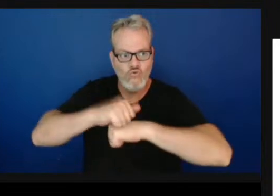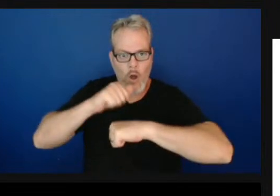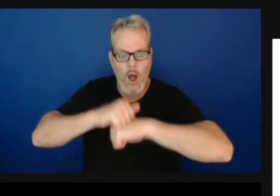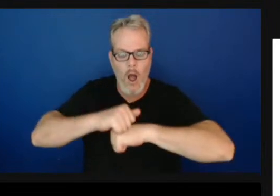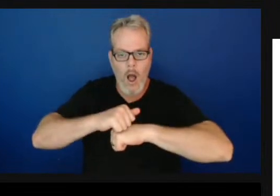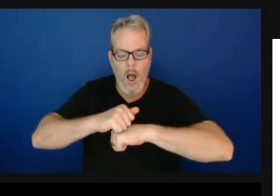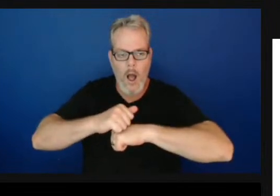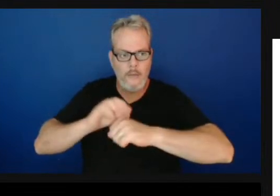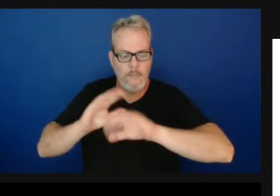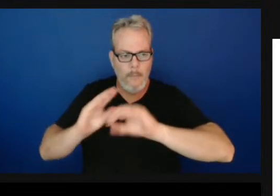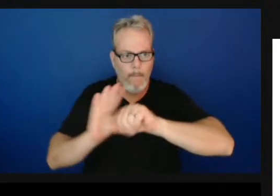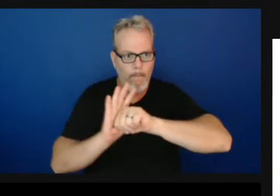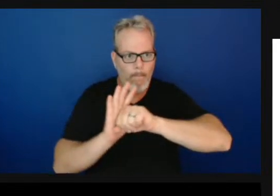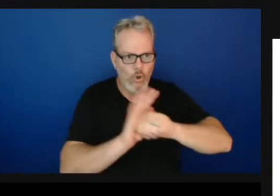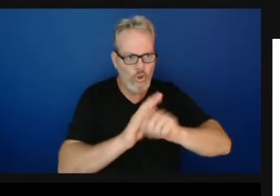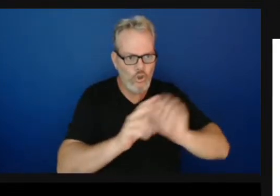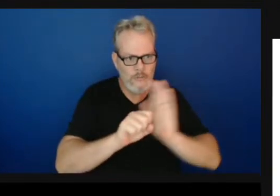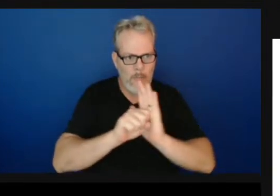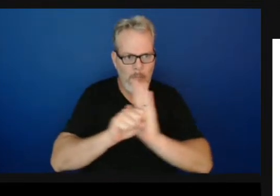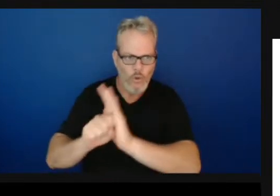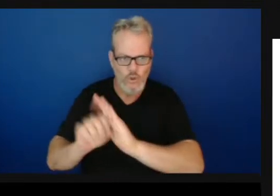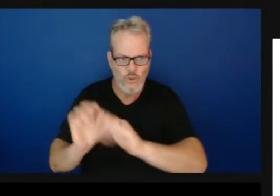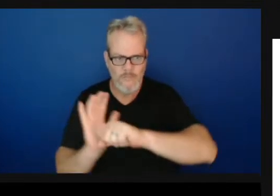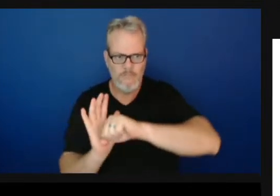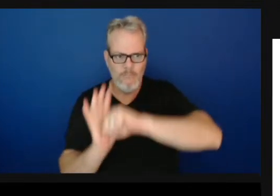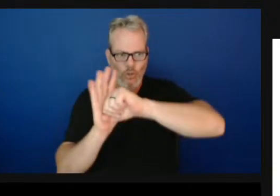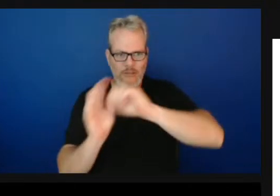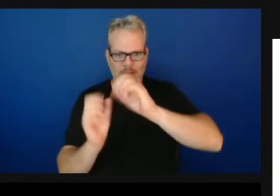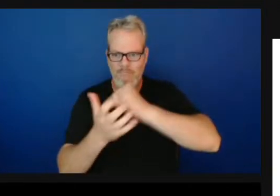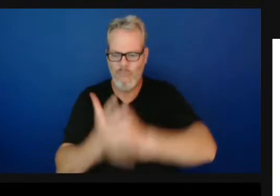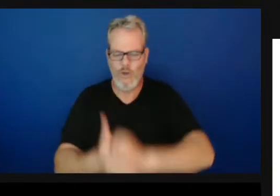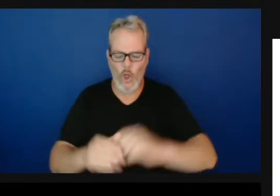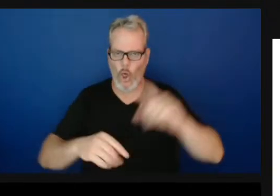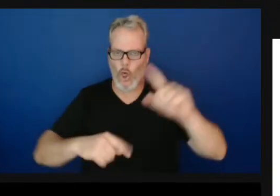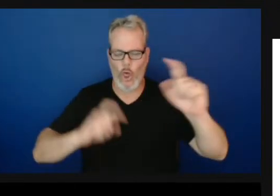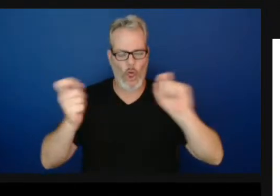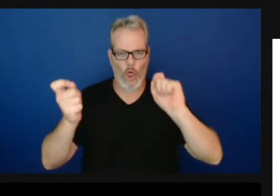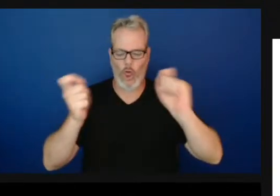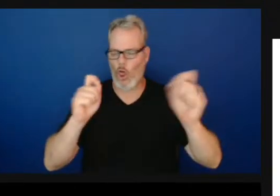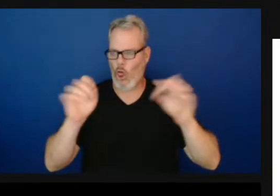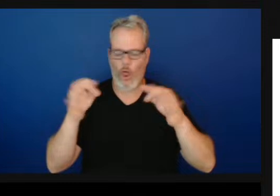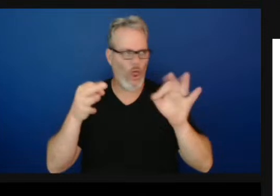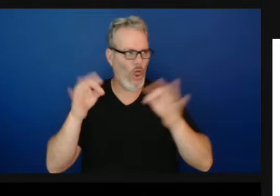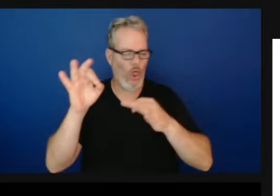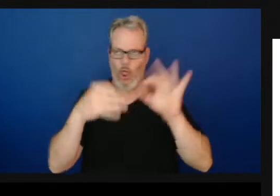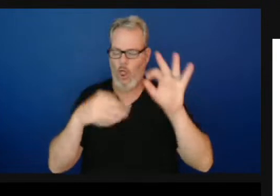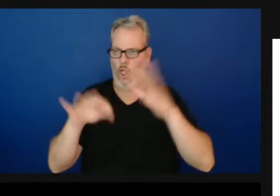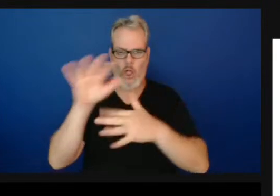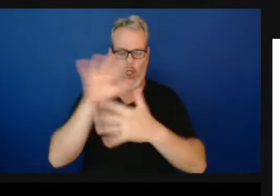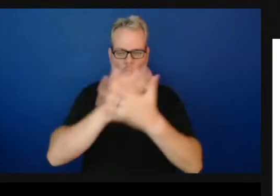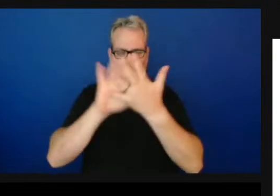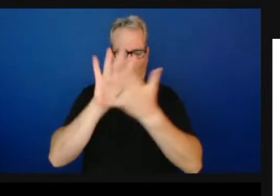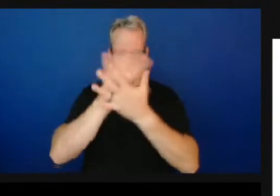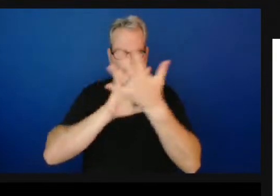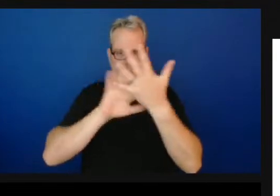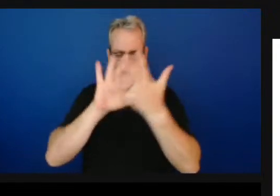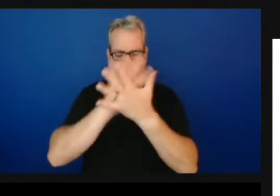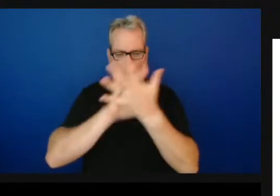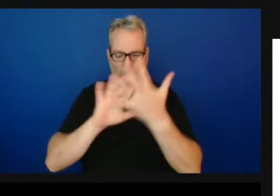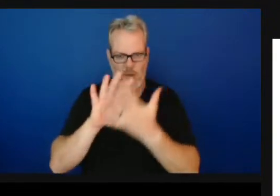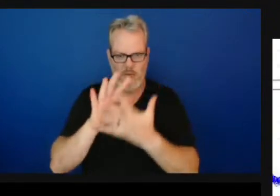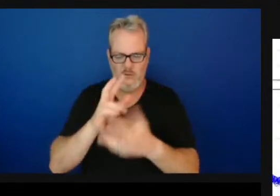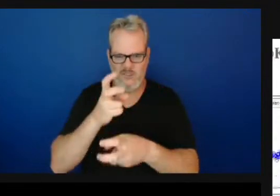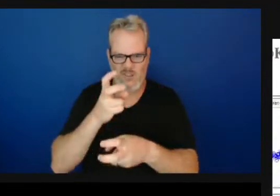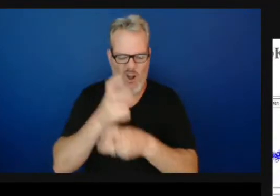pushed in every direction every single day by what's happening all around it. And that could be the loose tooth in the